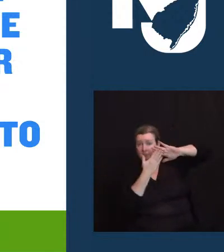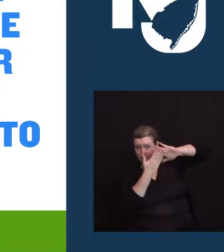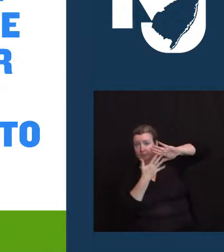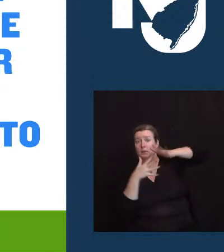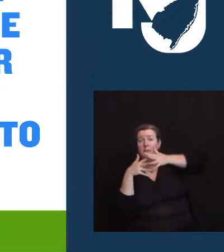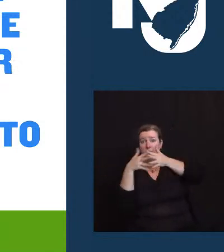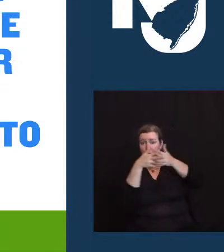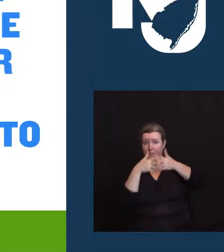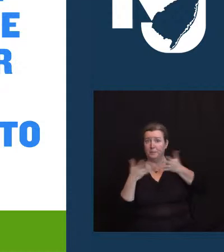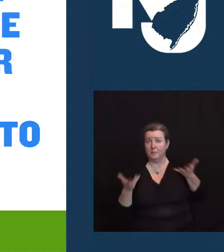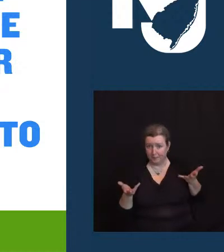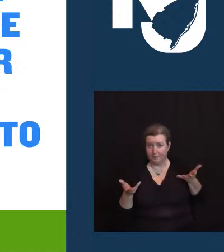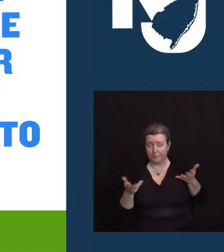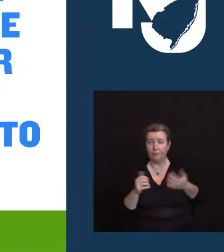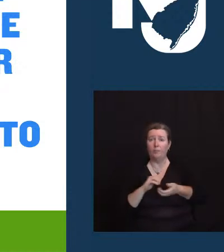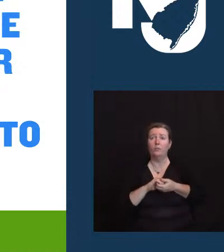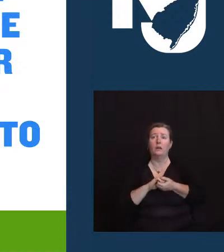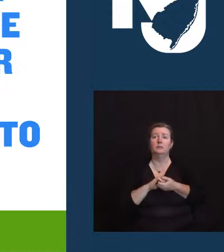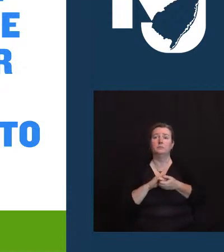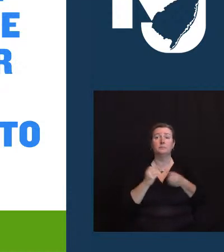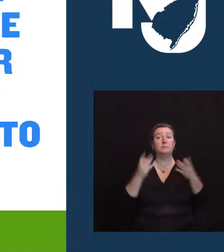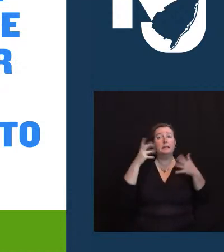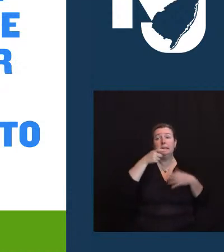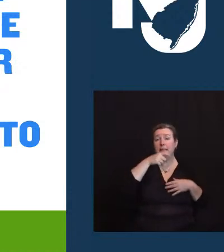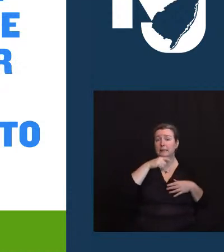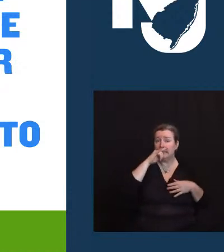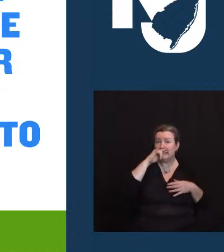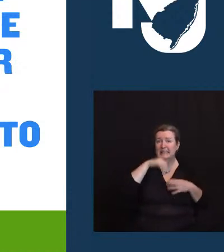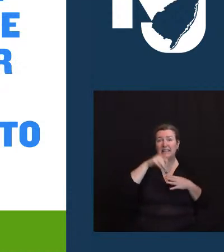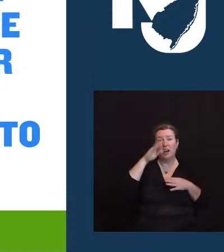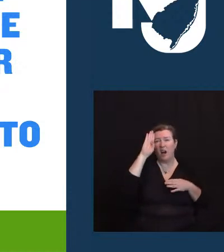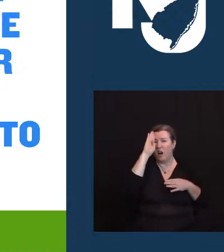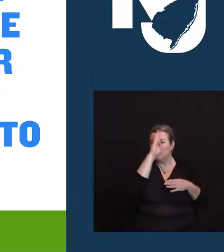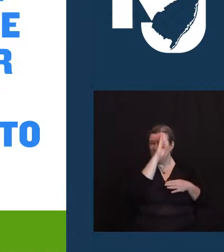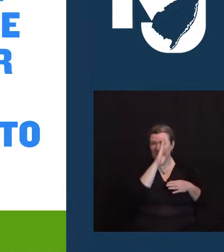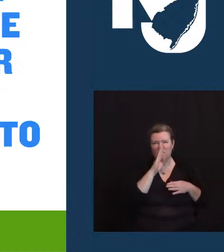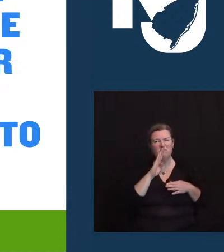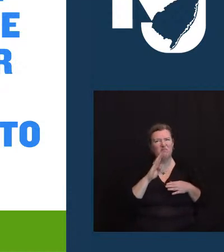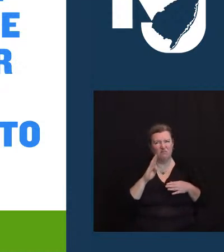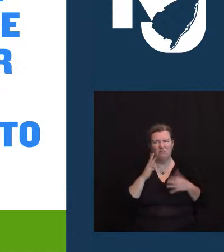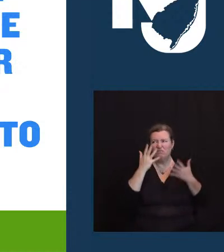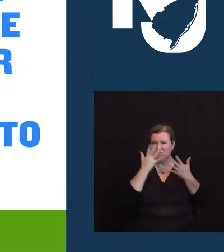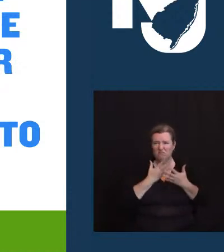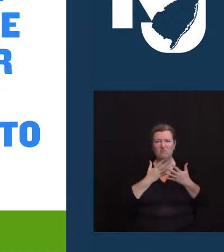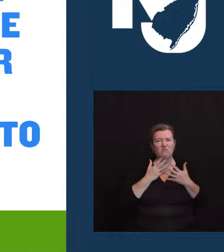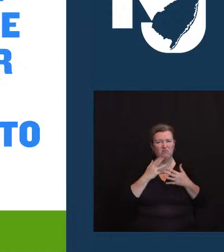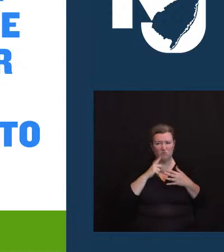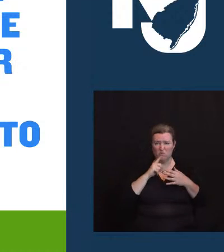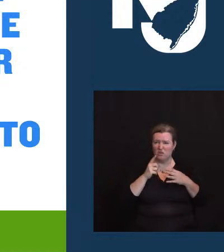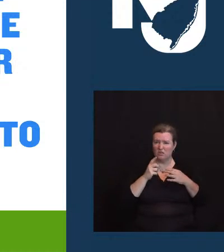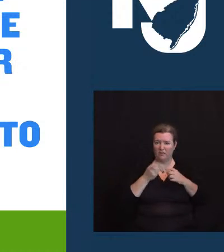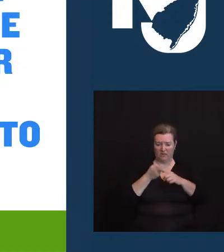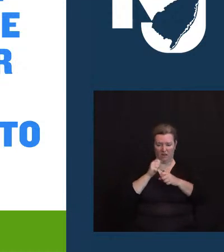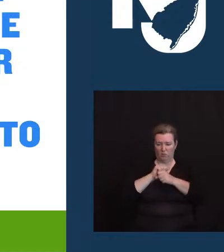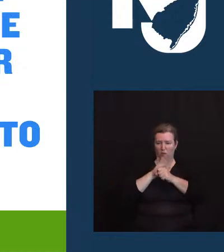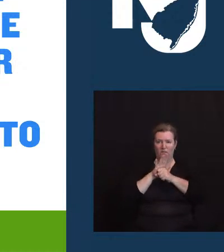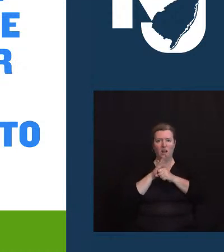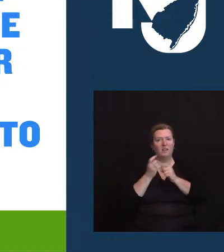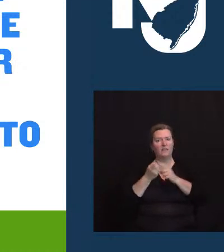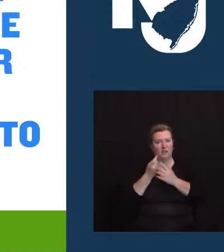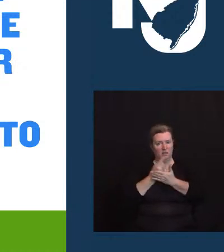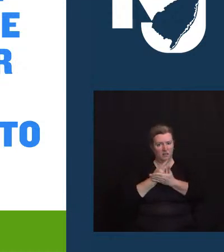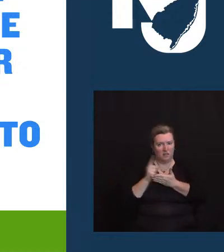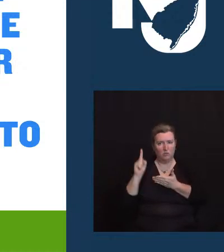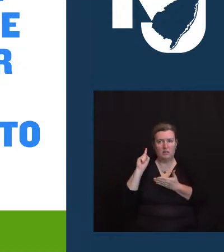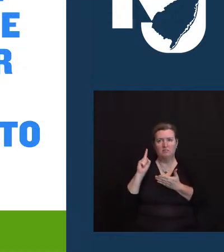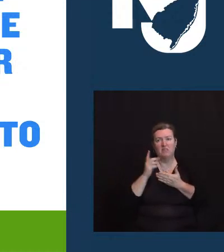Human Services, the number of kids in hospitals, sadly, across the country because of COVID last week hit a daily average, Judy,